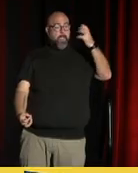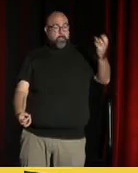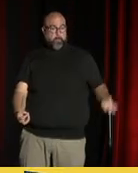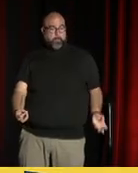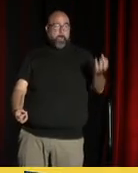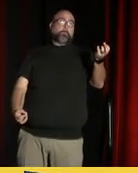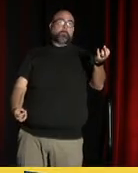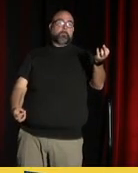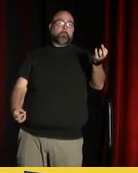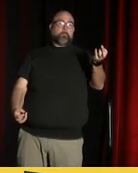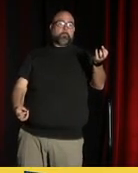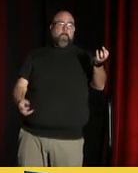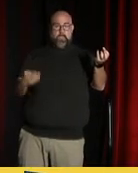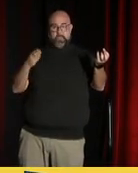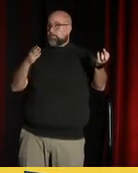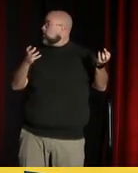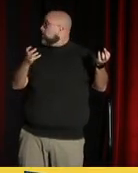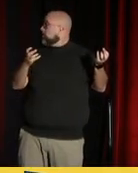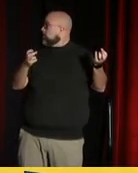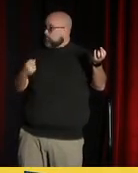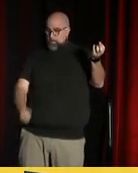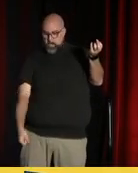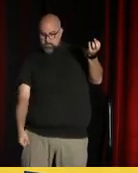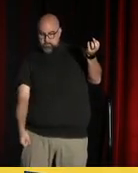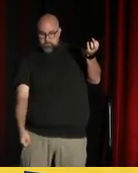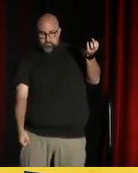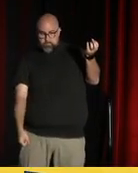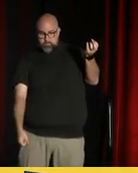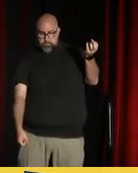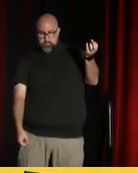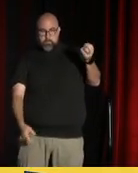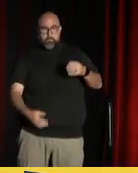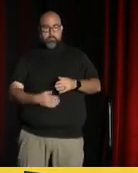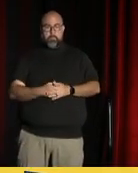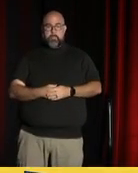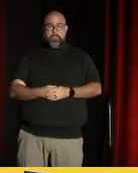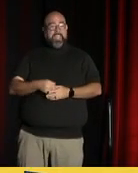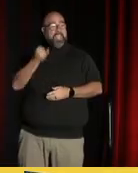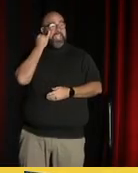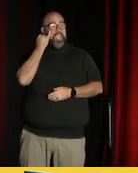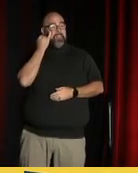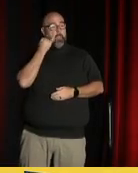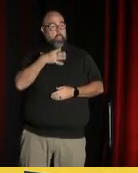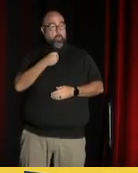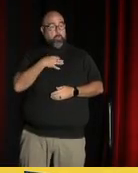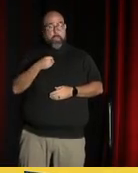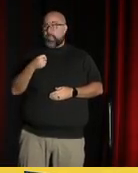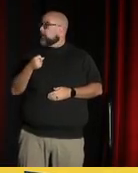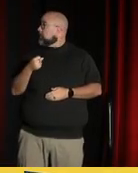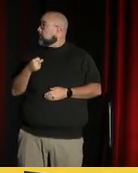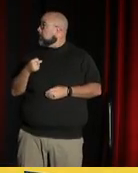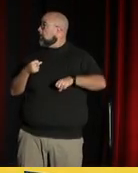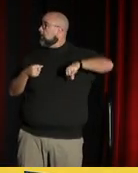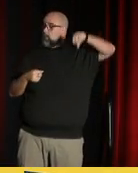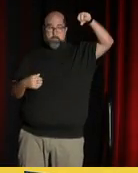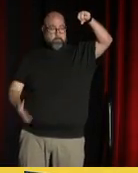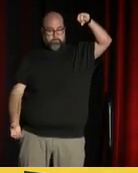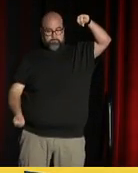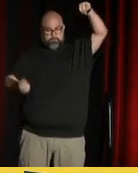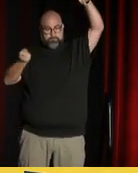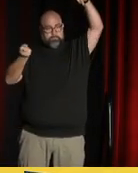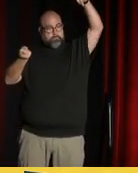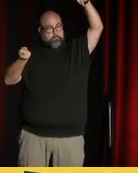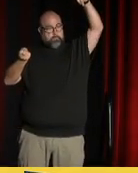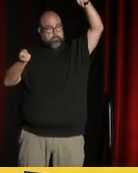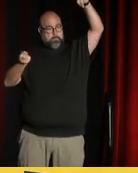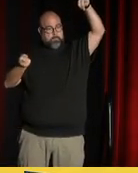the high pom-pom, and the blue pom-pom becomes the low pom-pom. If you pull on the white pom-pom, the blue pom-pom becomes